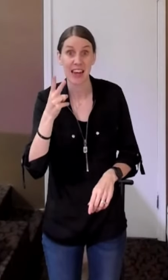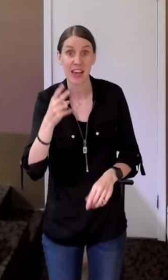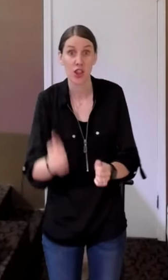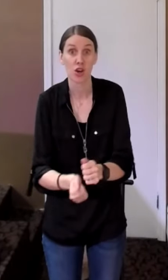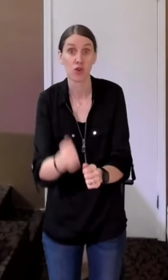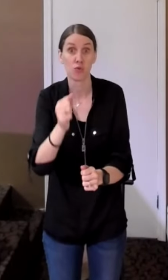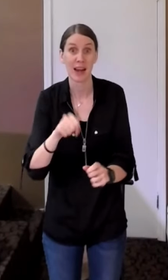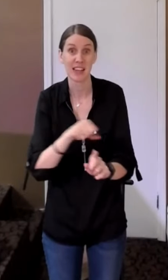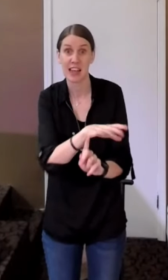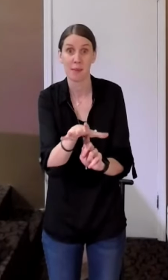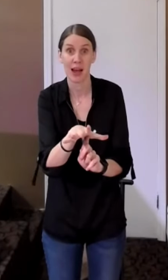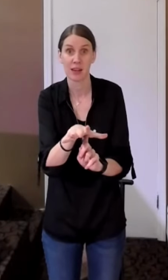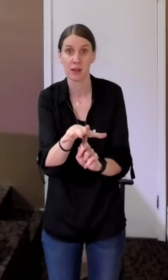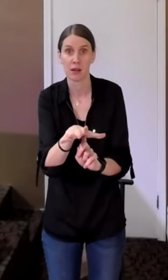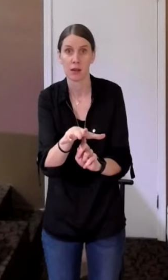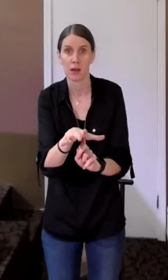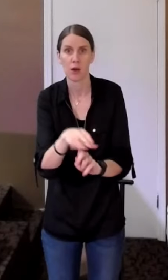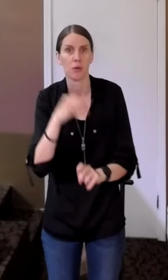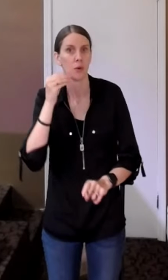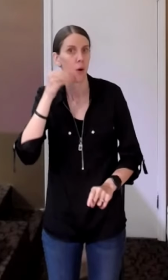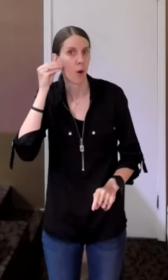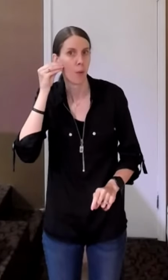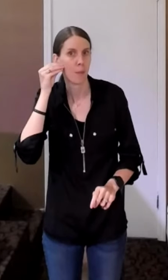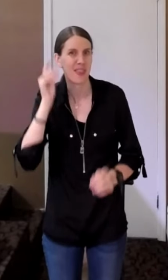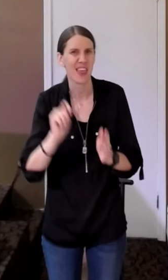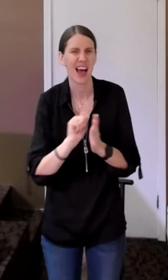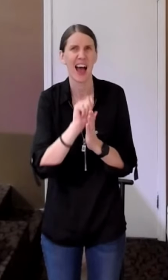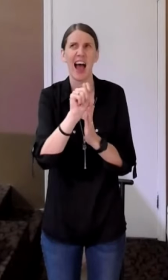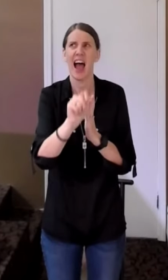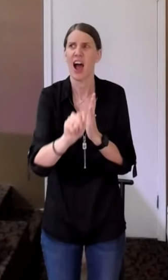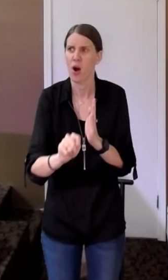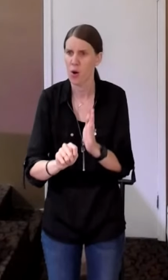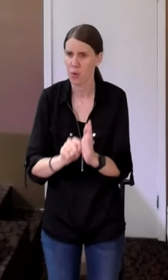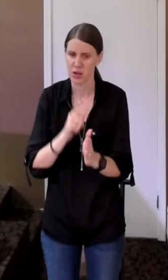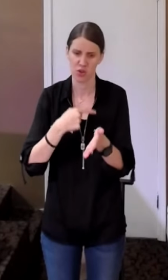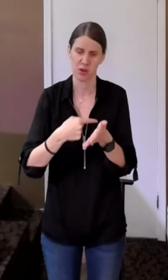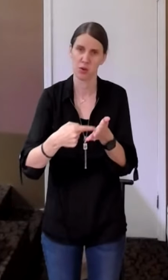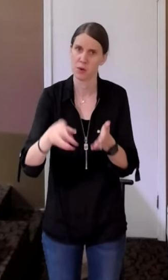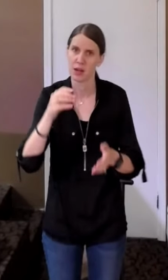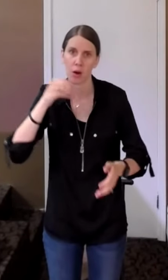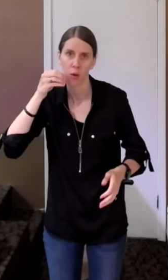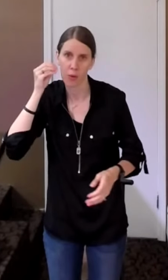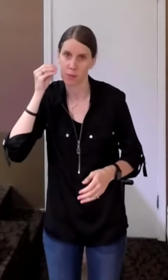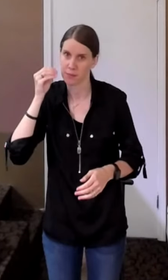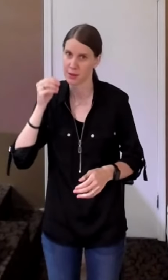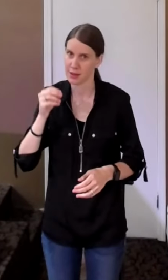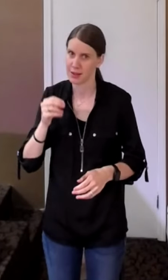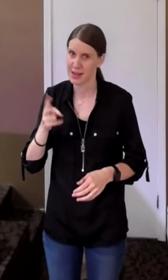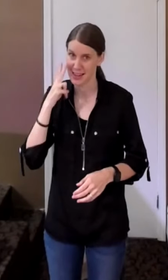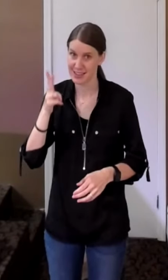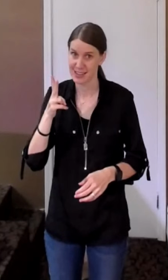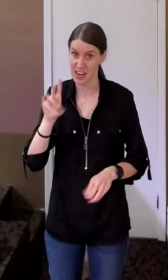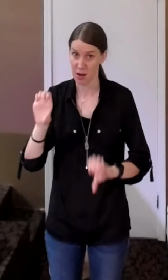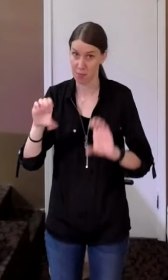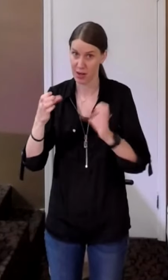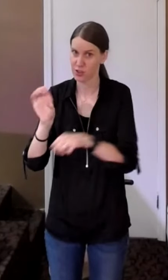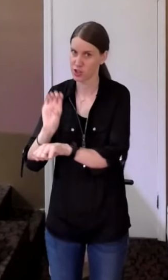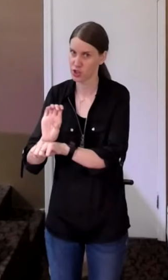multiplied hours every week in comparison to what they get in church.